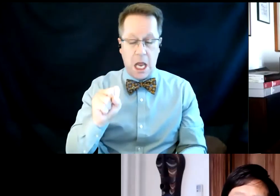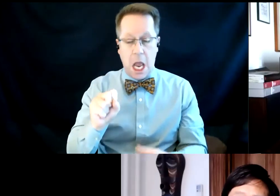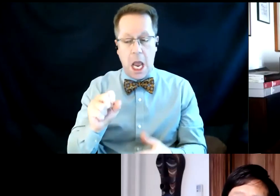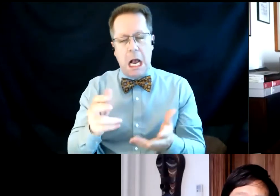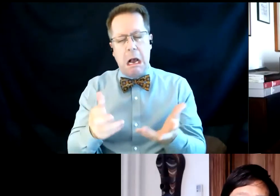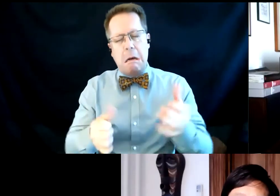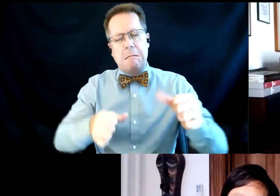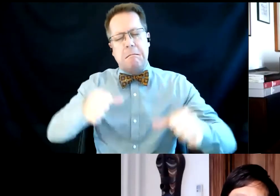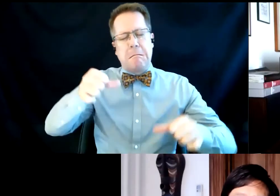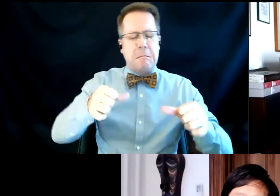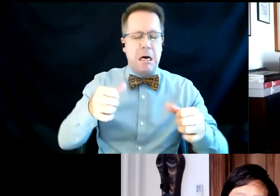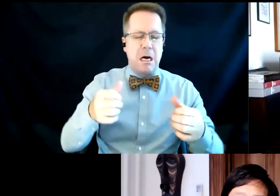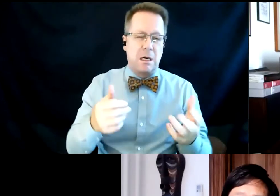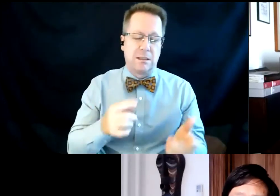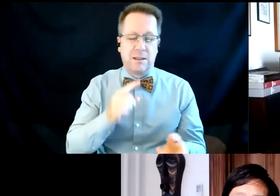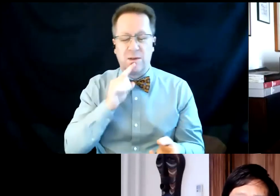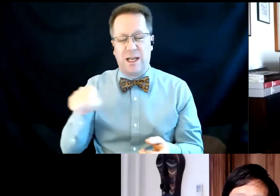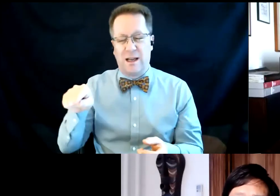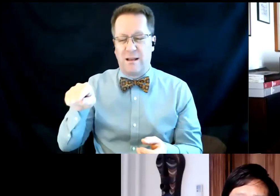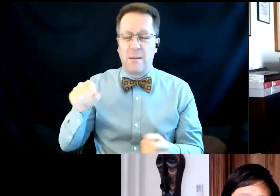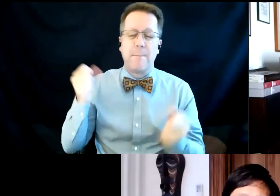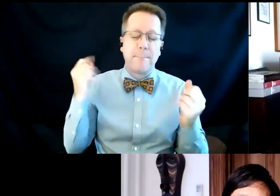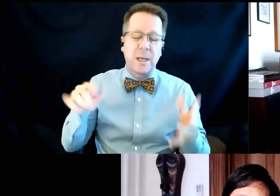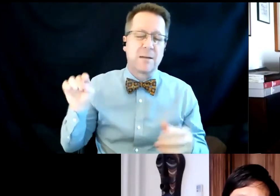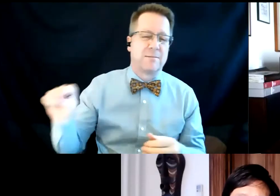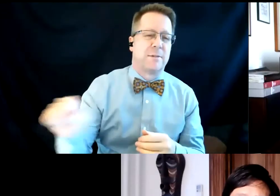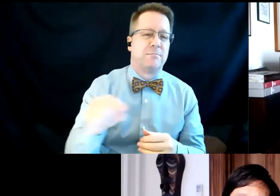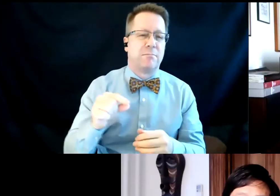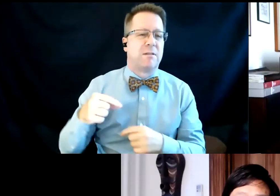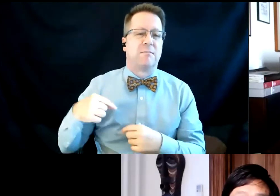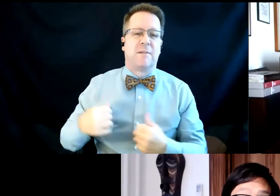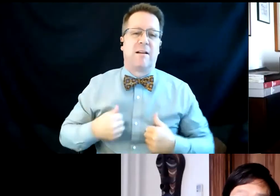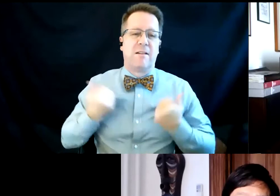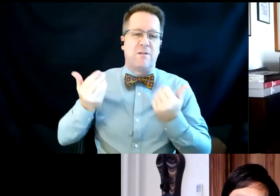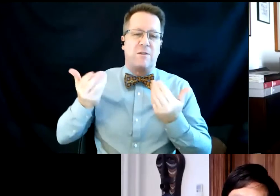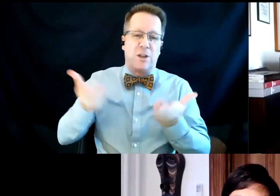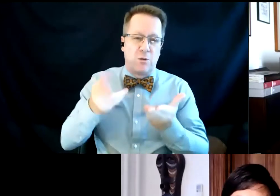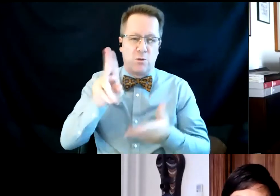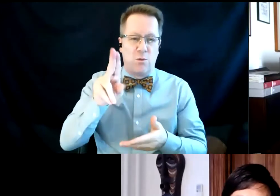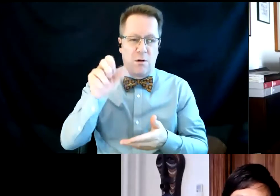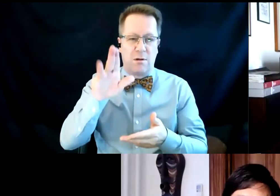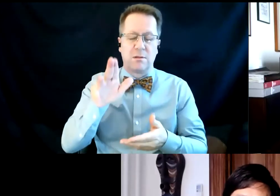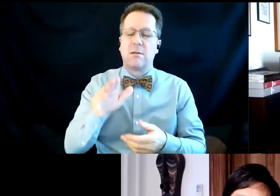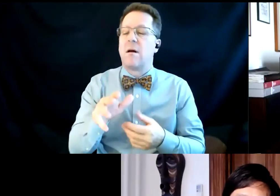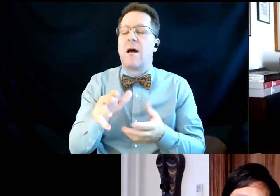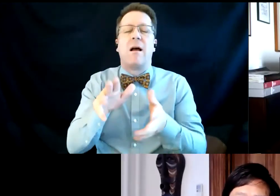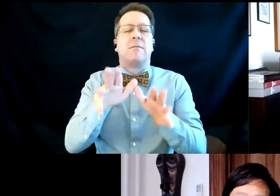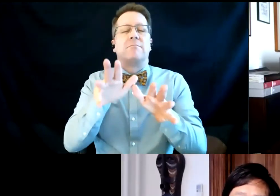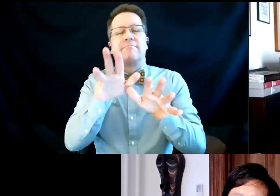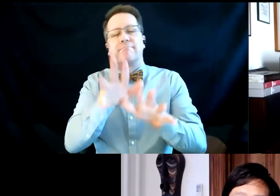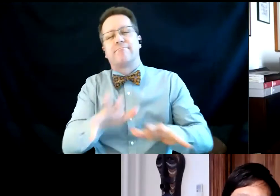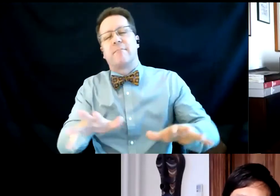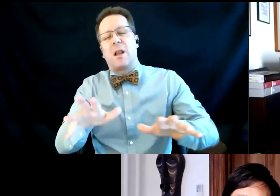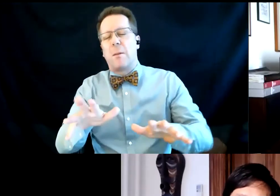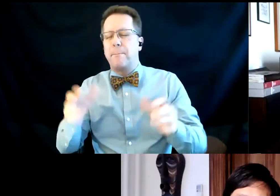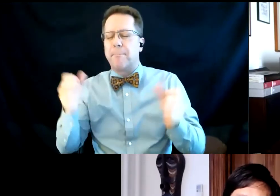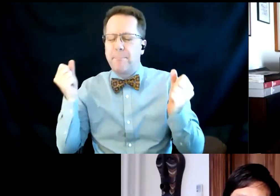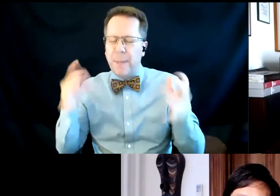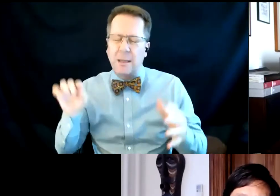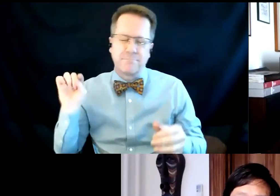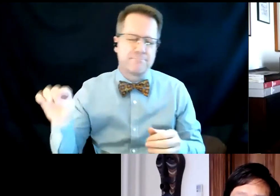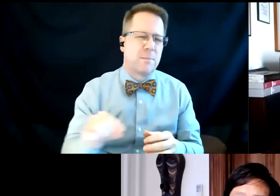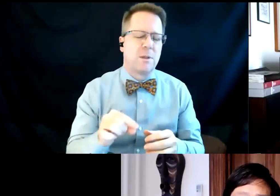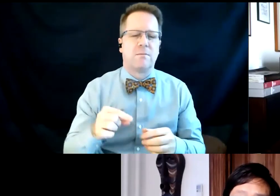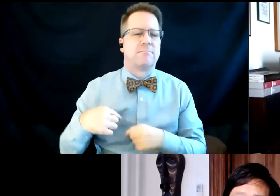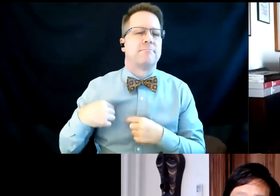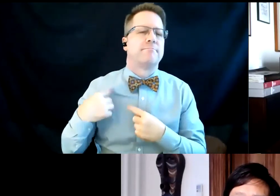our coworkers, our family members, and the government is just arguing that they're not persons under the Constitution who are worthy of